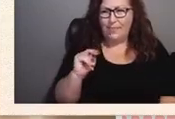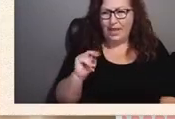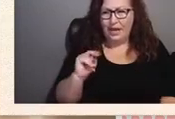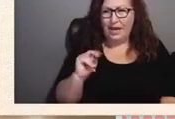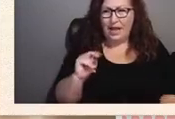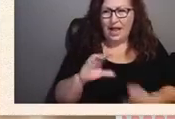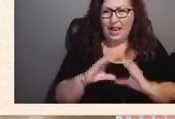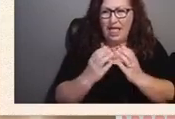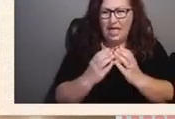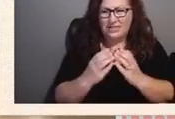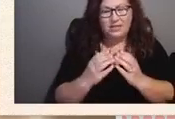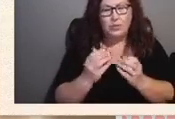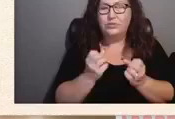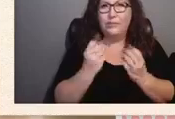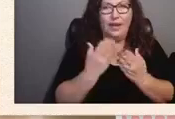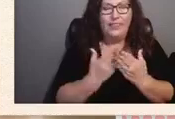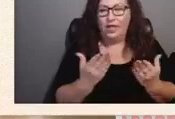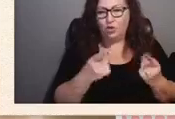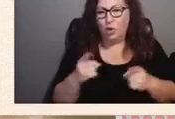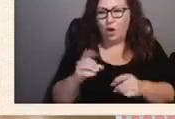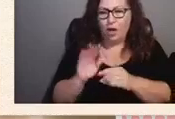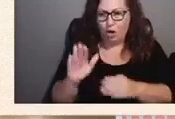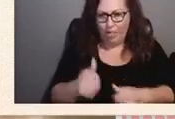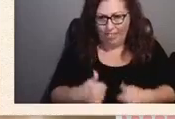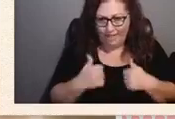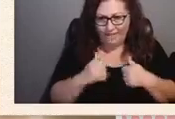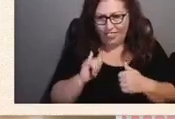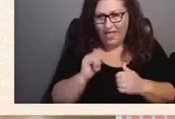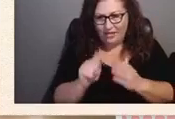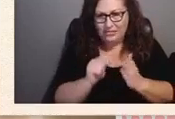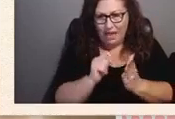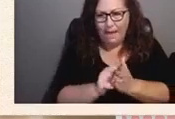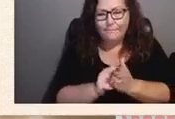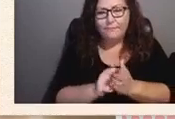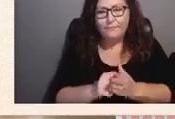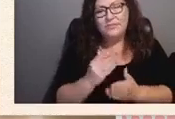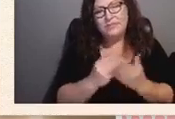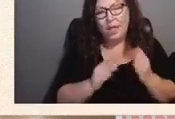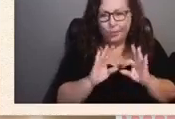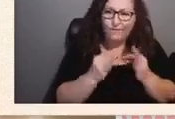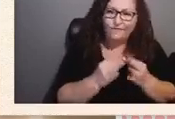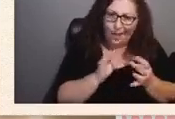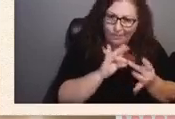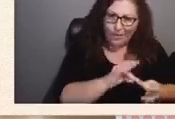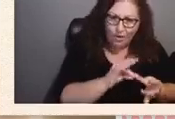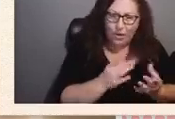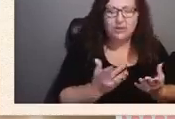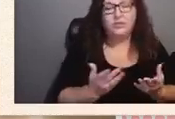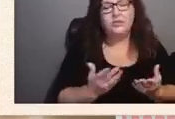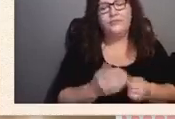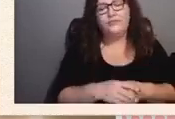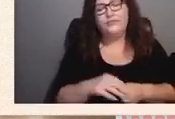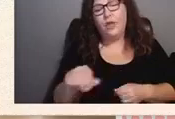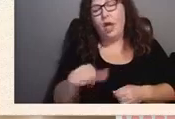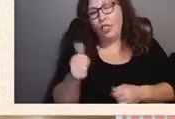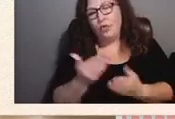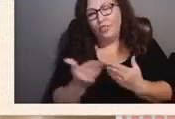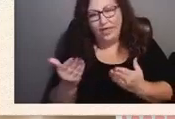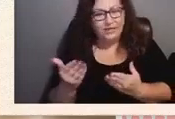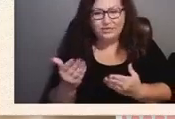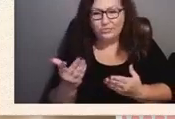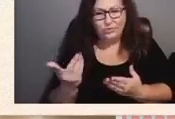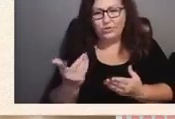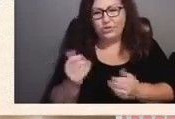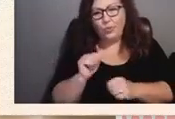on in her life. Some were family oriented. Others were just with her job.